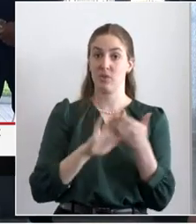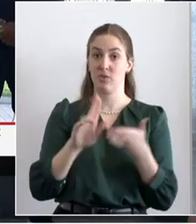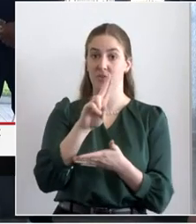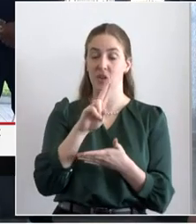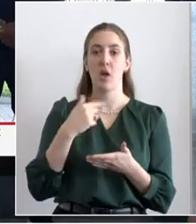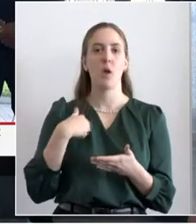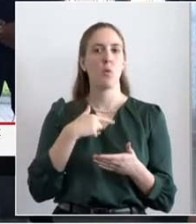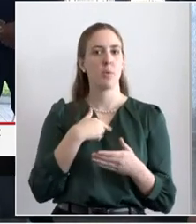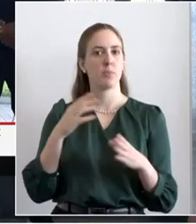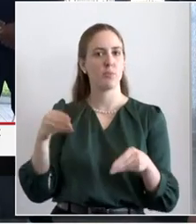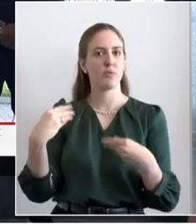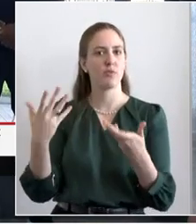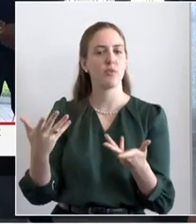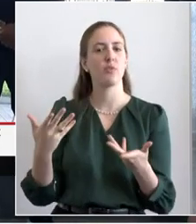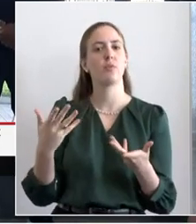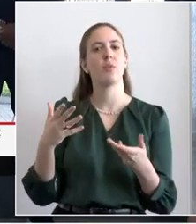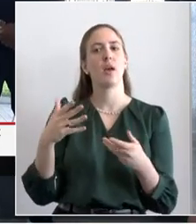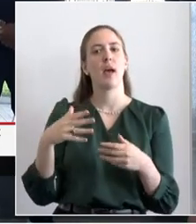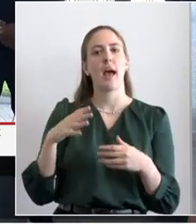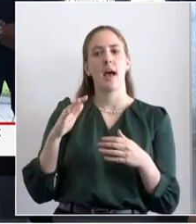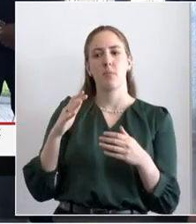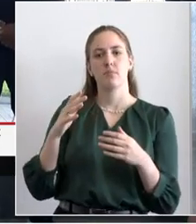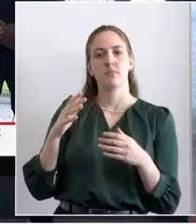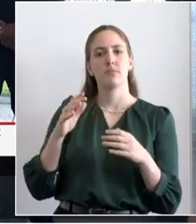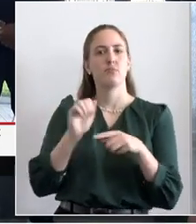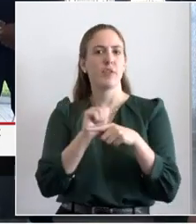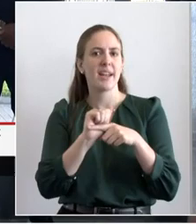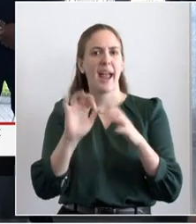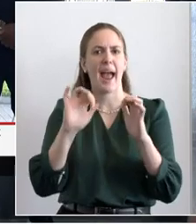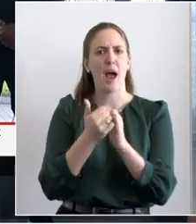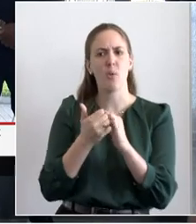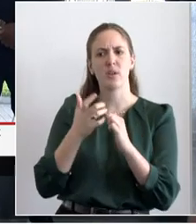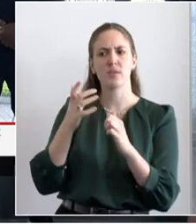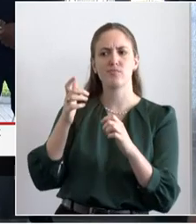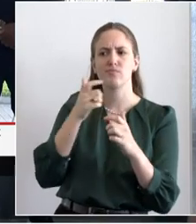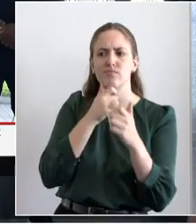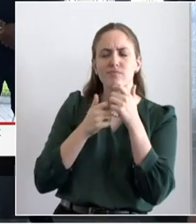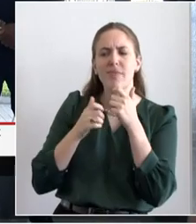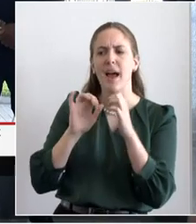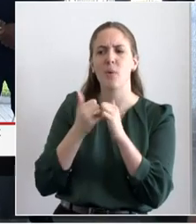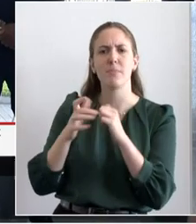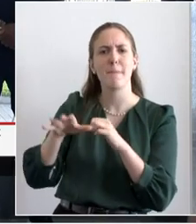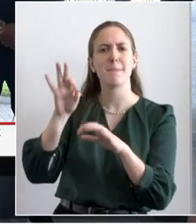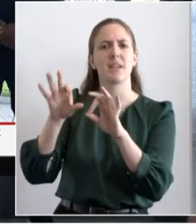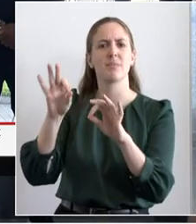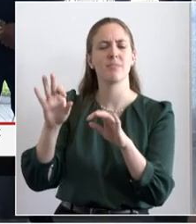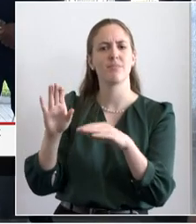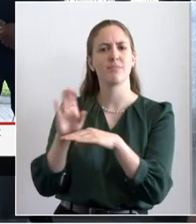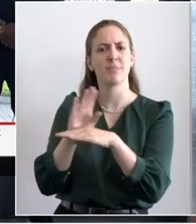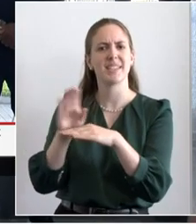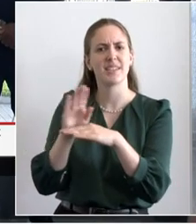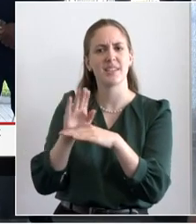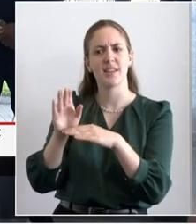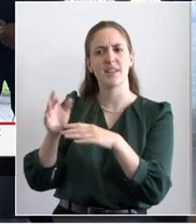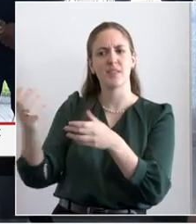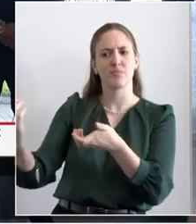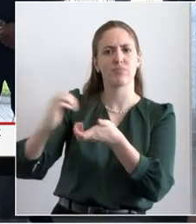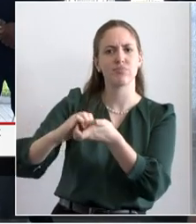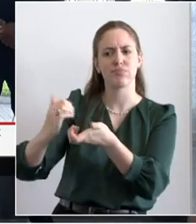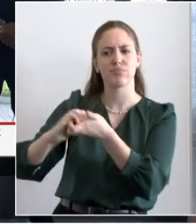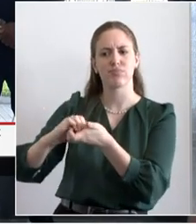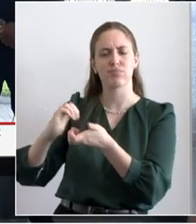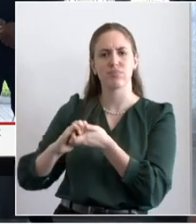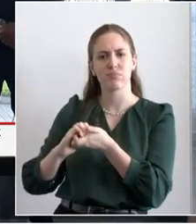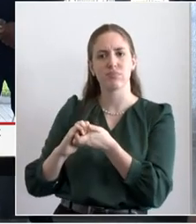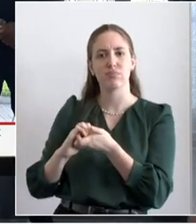and business offices on how to support, source, and select diverse suppliers in different sectors. And we're engaging department leaders on how to integrate